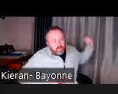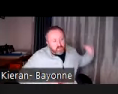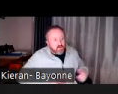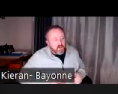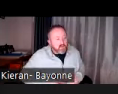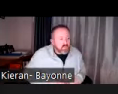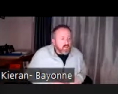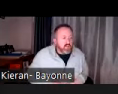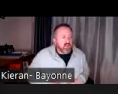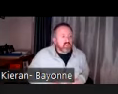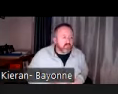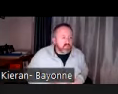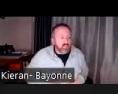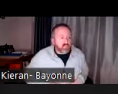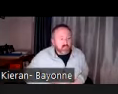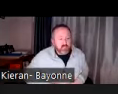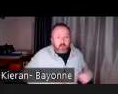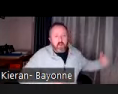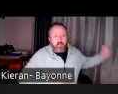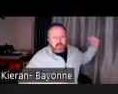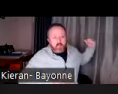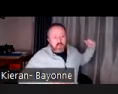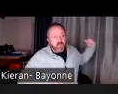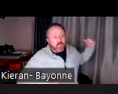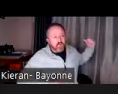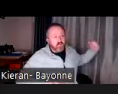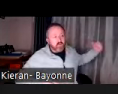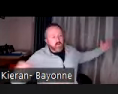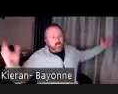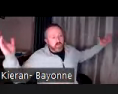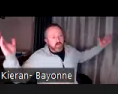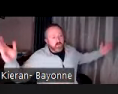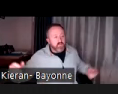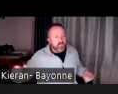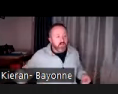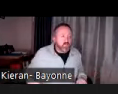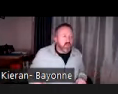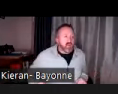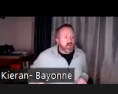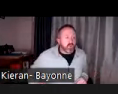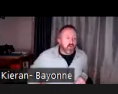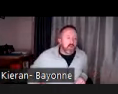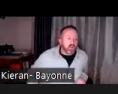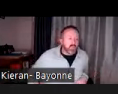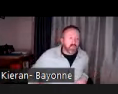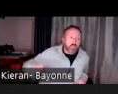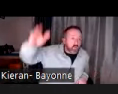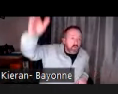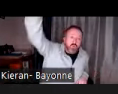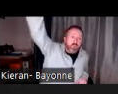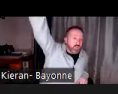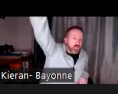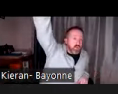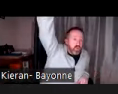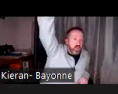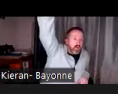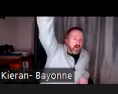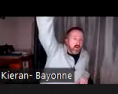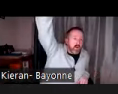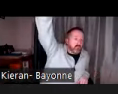Well, right in front of my house, well, my neighbor took down a tree. You know, it was like 50 feet tall, I guess, and there was a huge